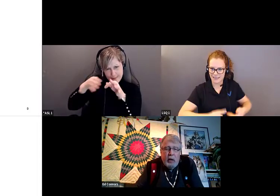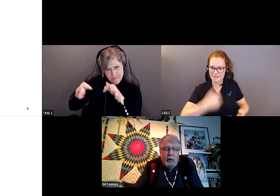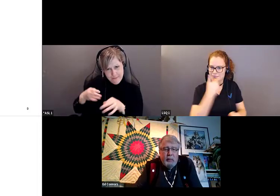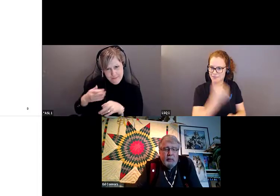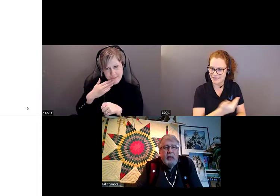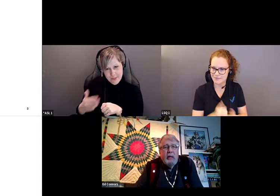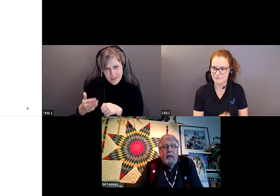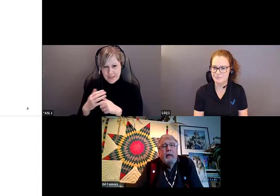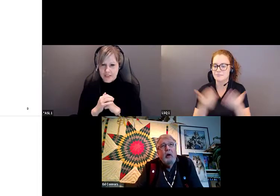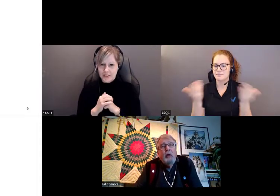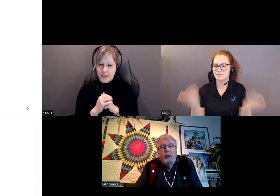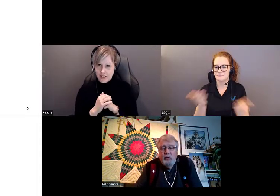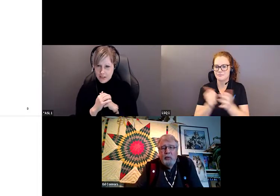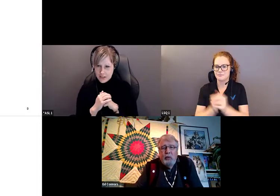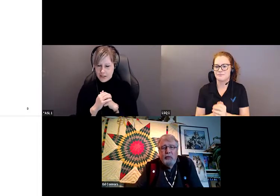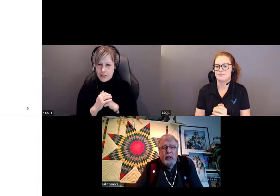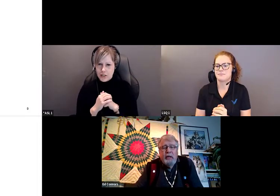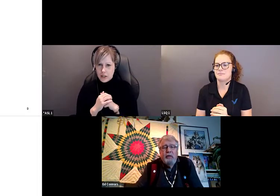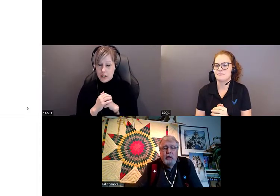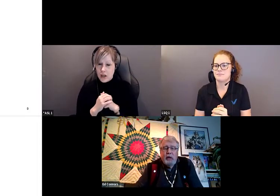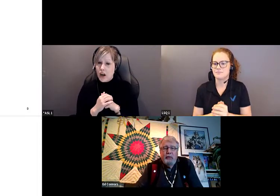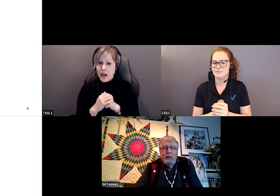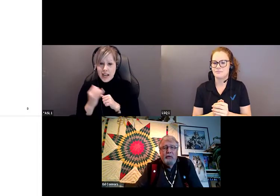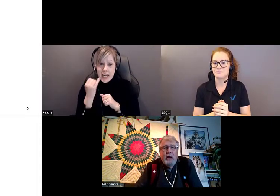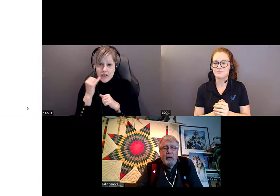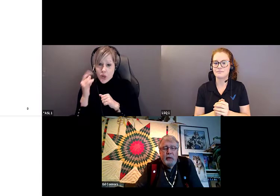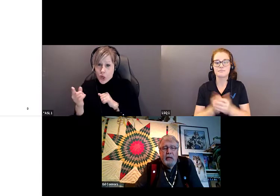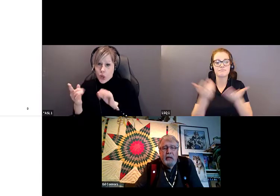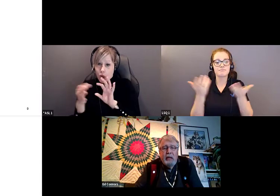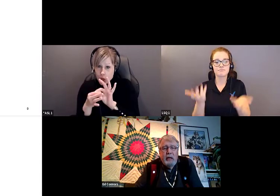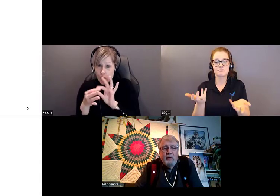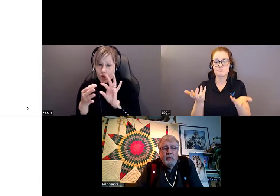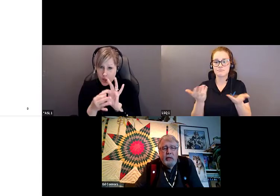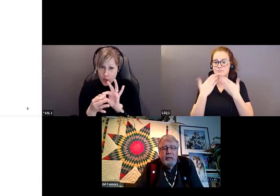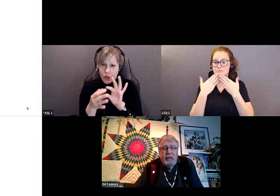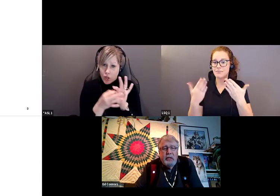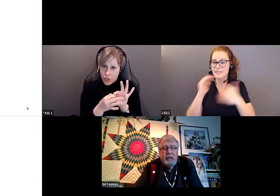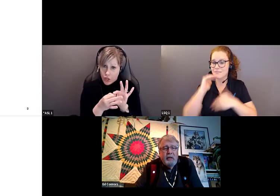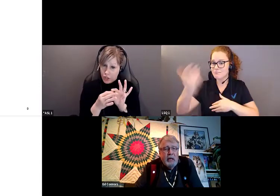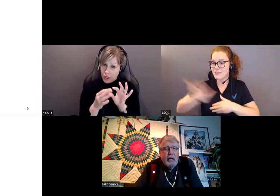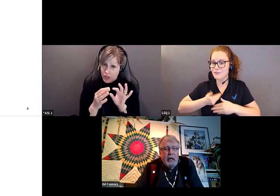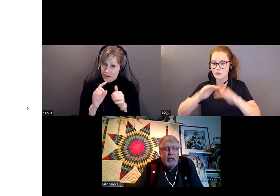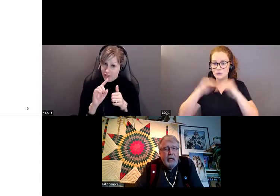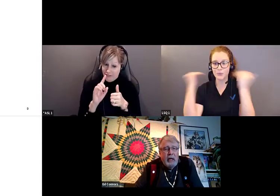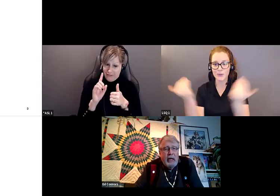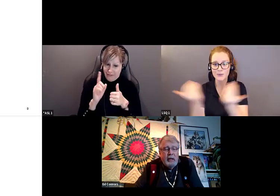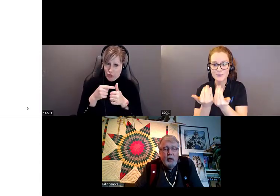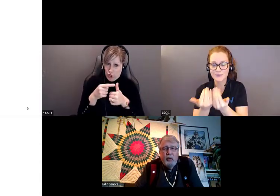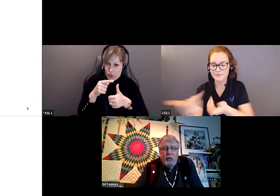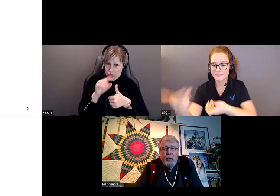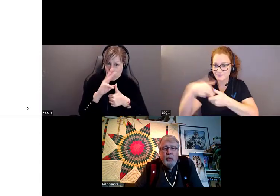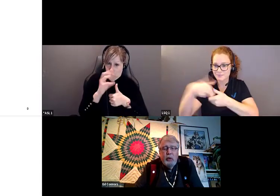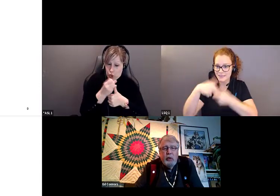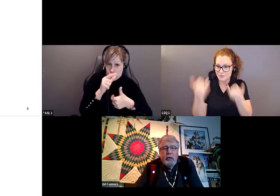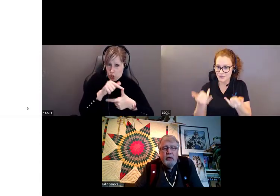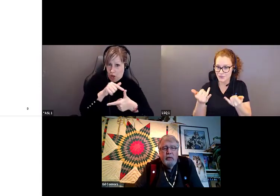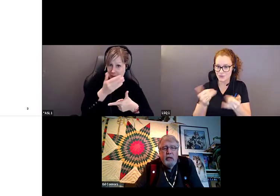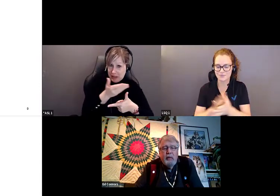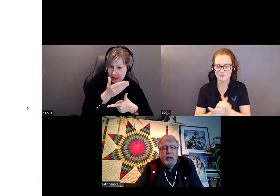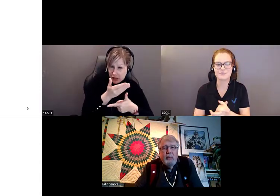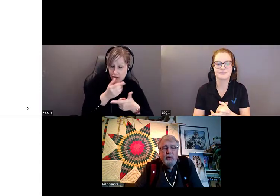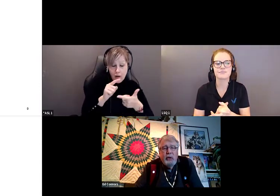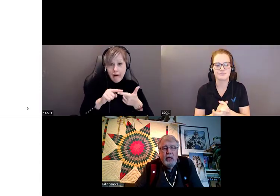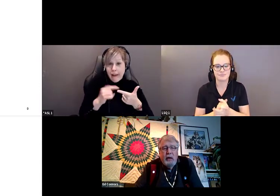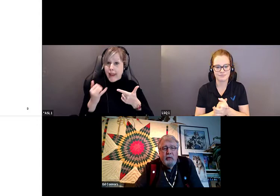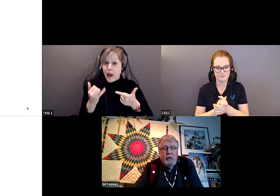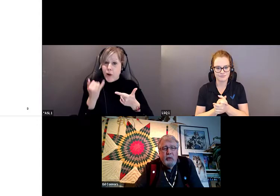I welcome all those who have joined us in our first gathering for these teachings, and those who are new, who are just